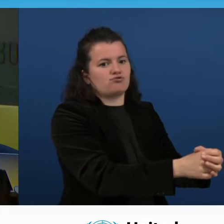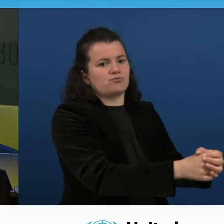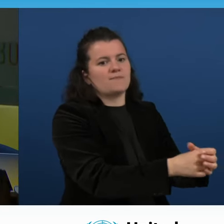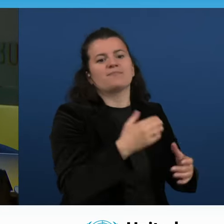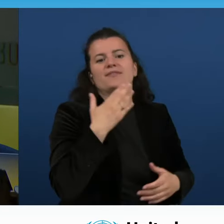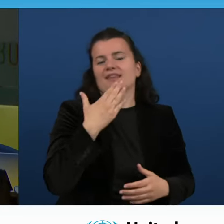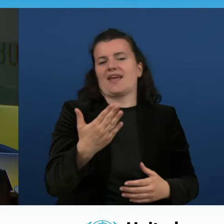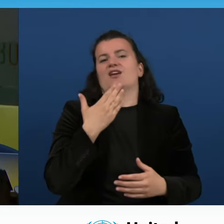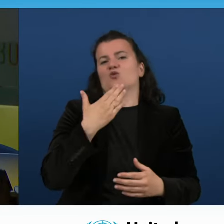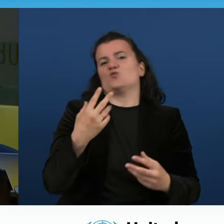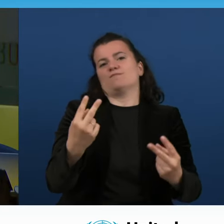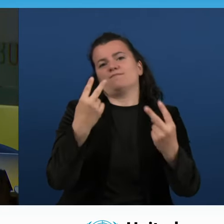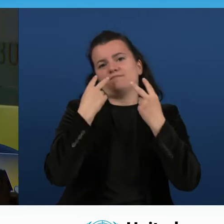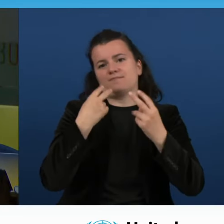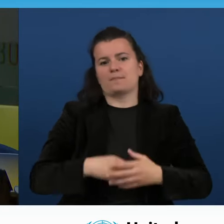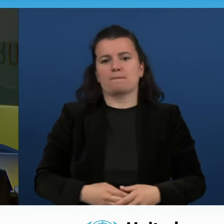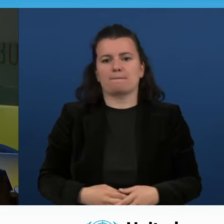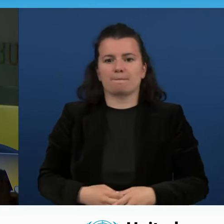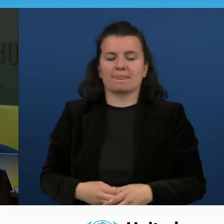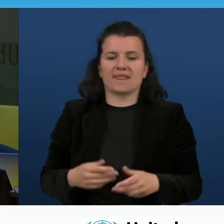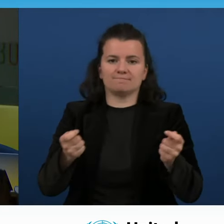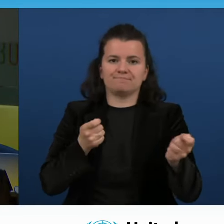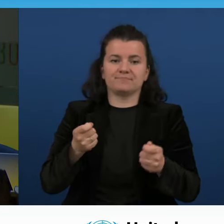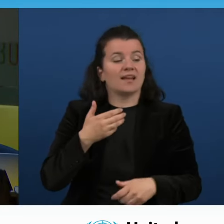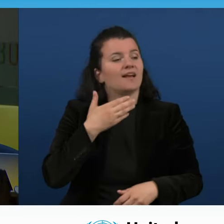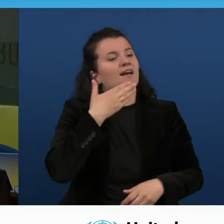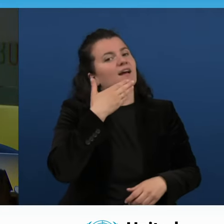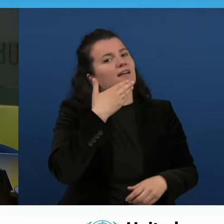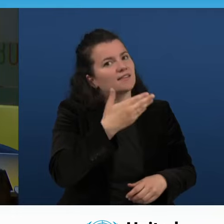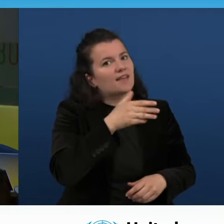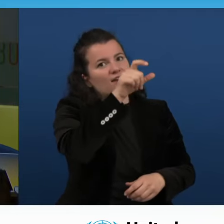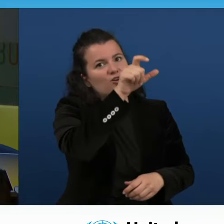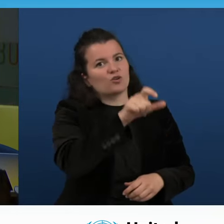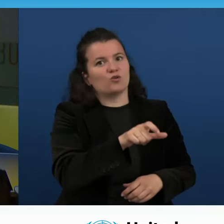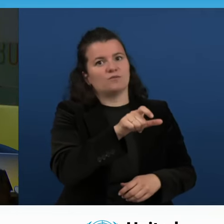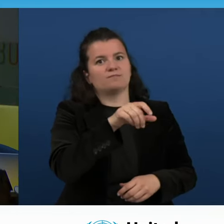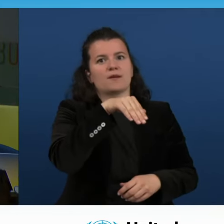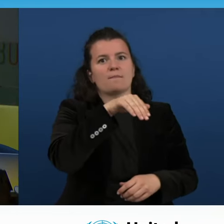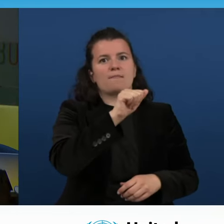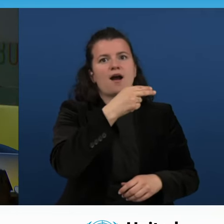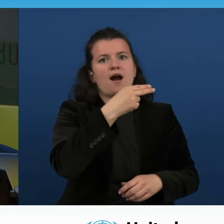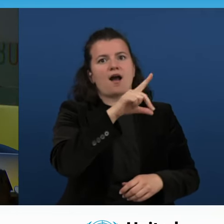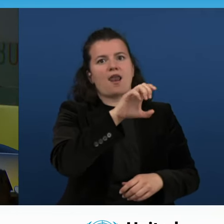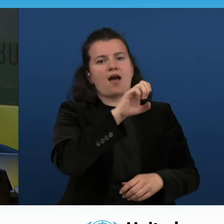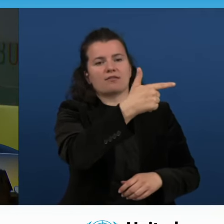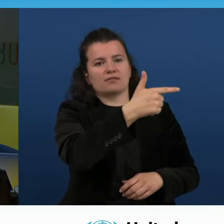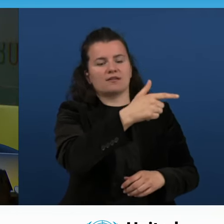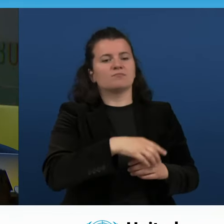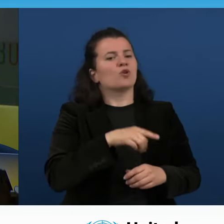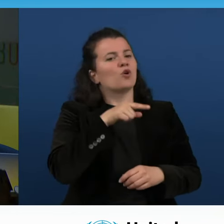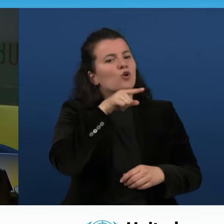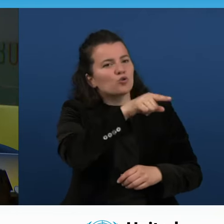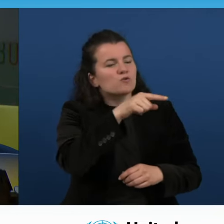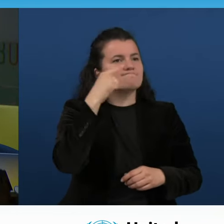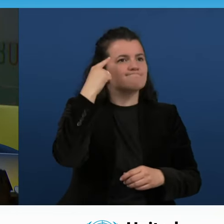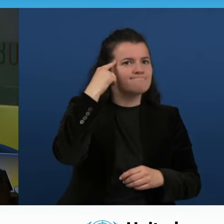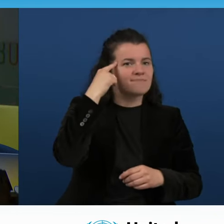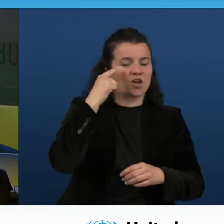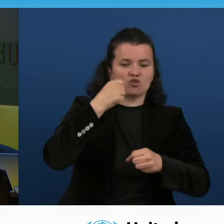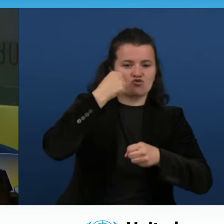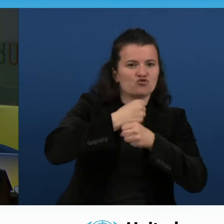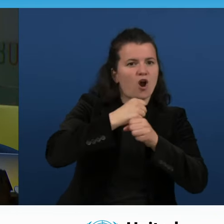I thank the member of the Global Youth Caucus for decent jobs and sustainable economies of the major group for children and